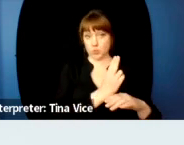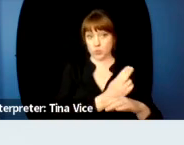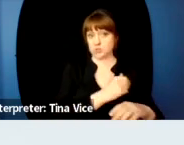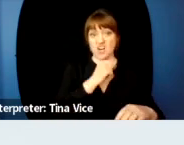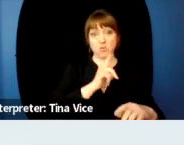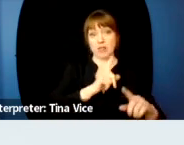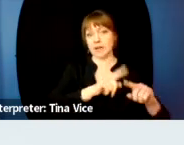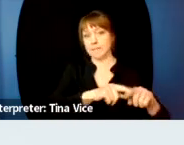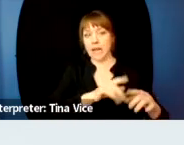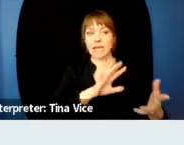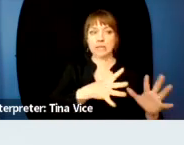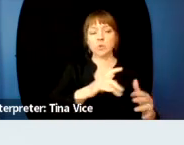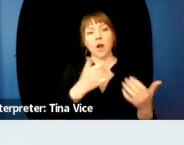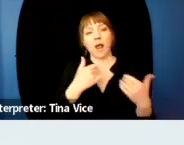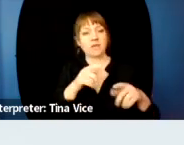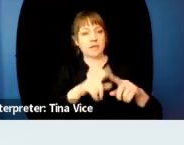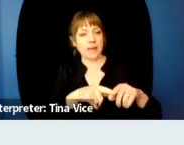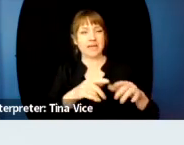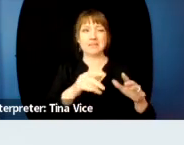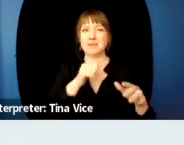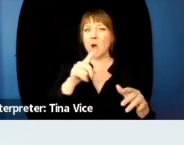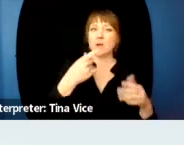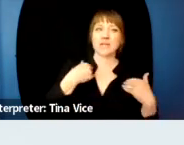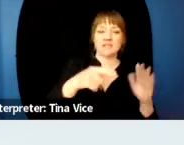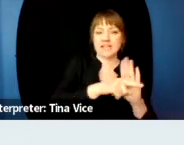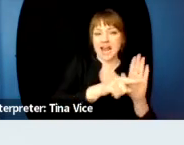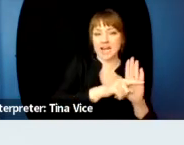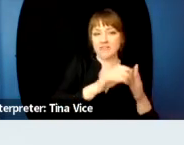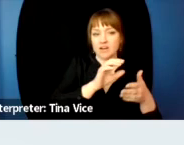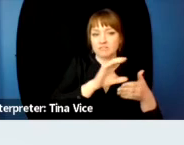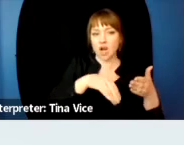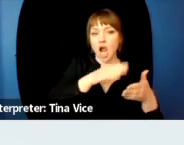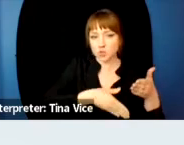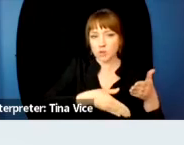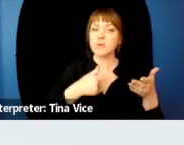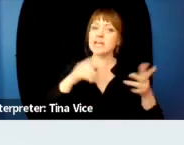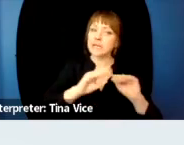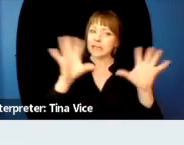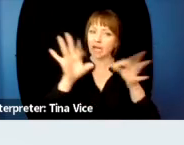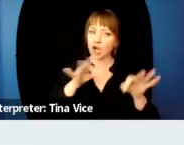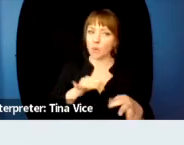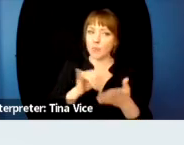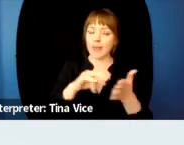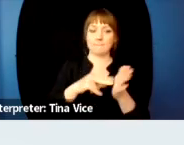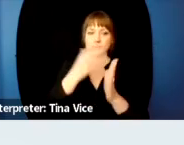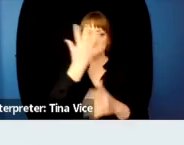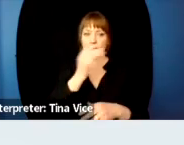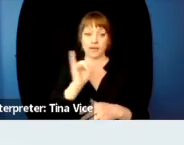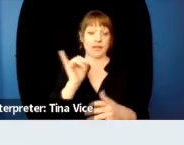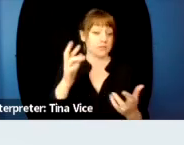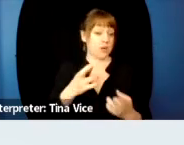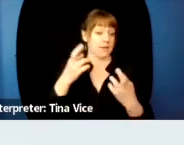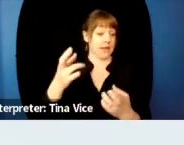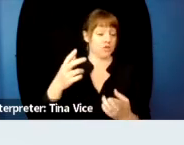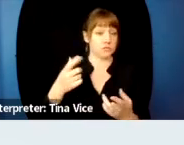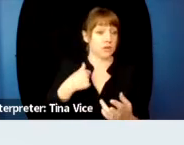dependence, or dependence without the negative consequences. So we need to be clear about what those are, because the interventions and the recommendations that we make for